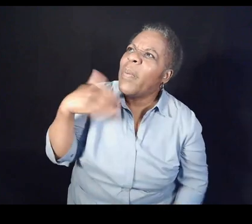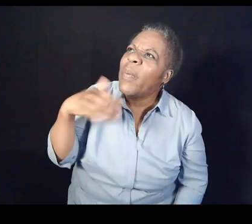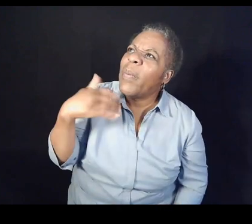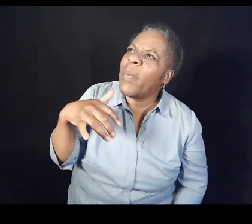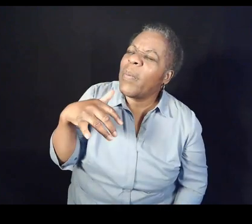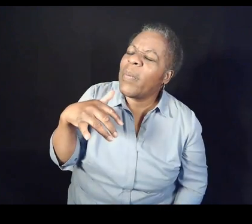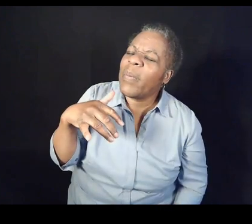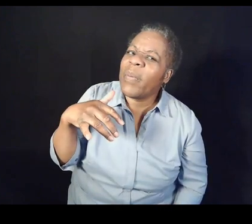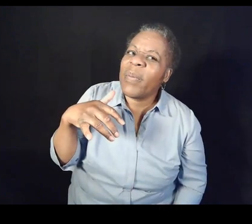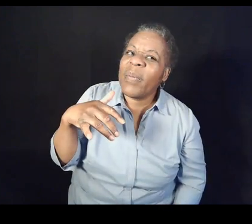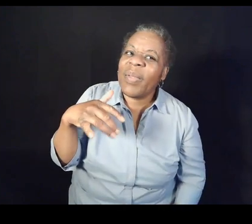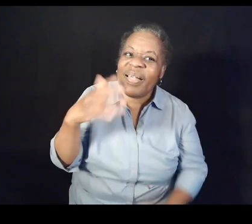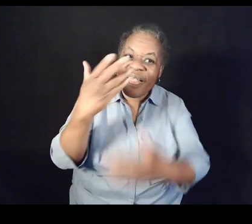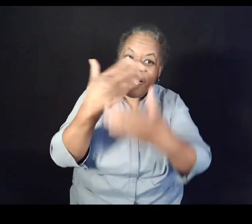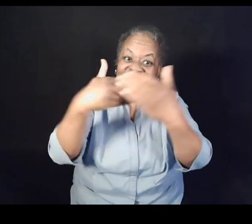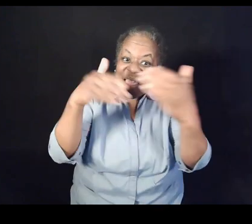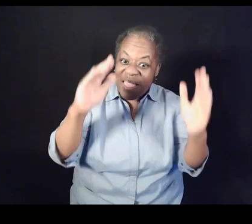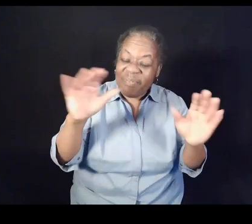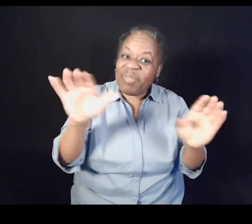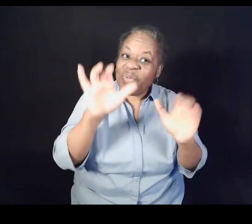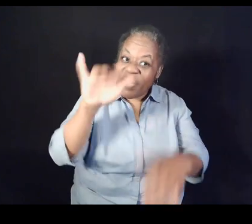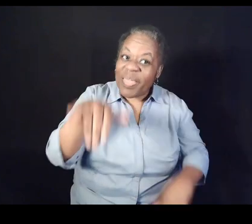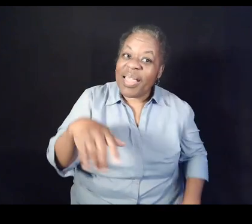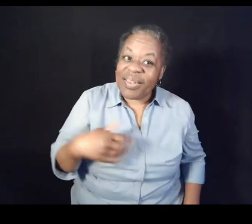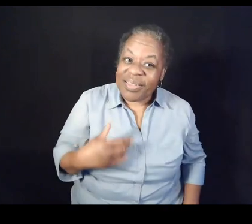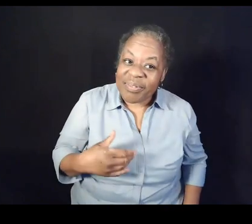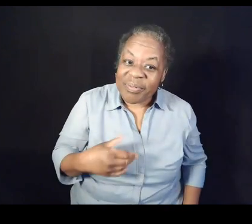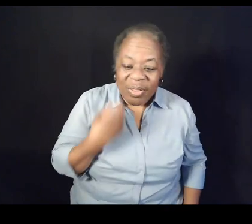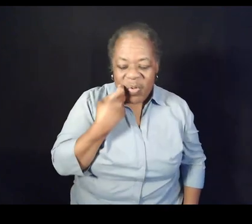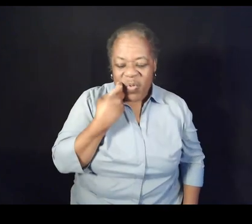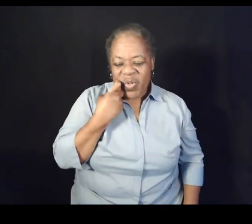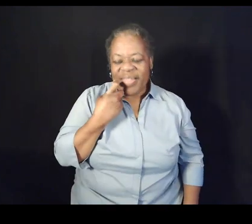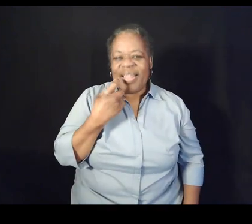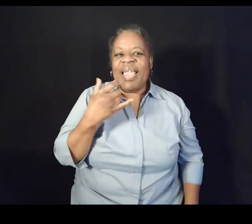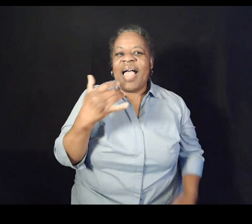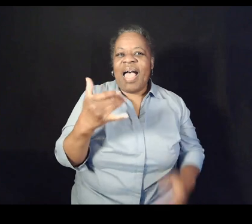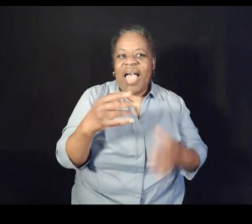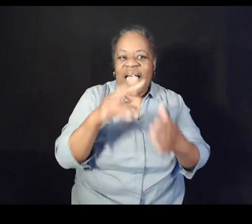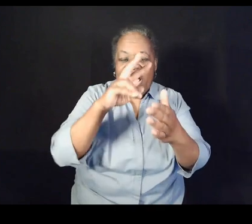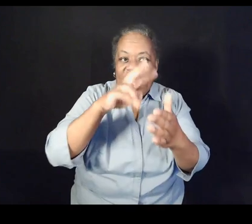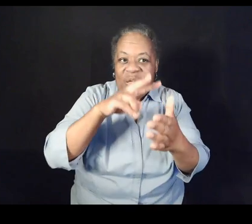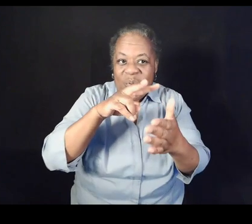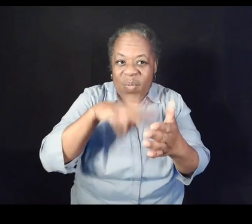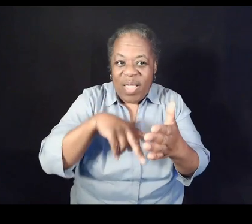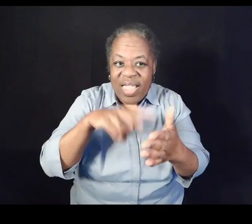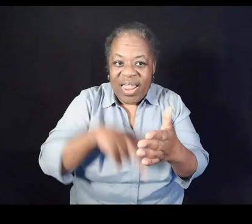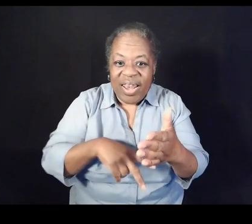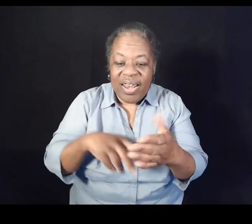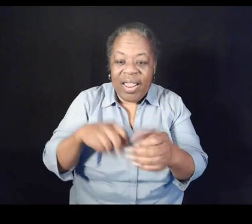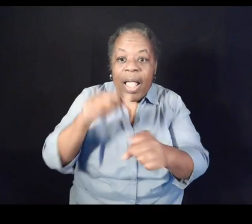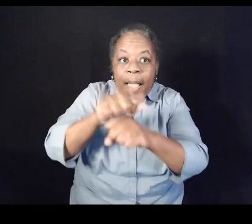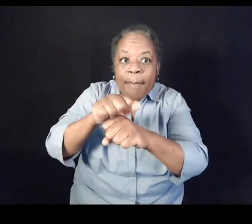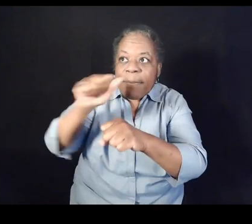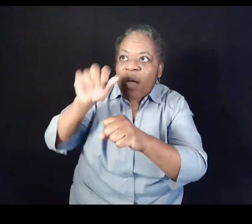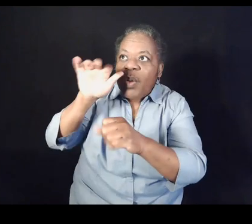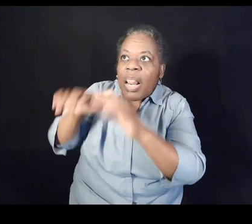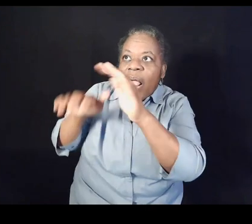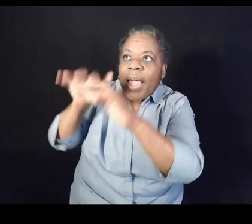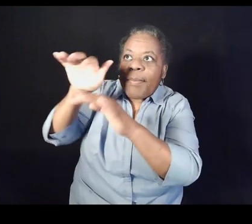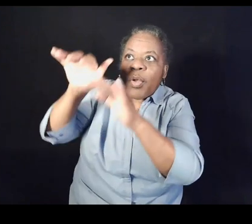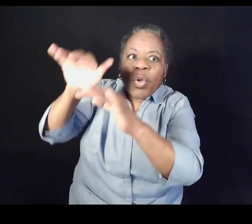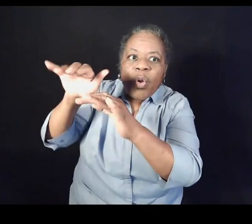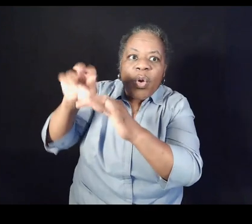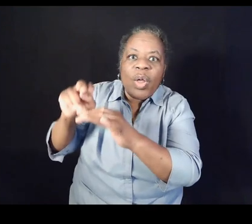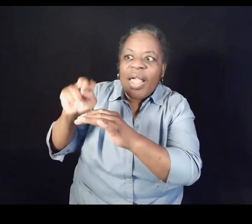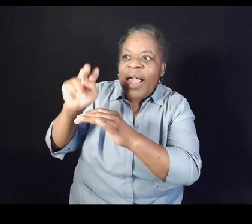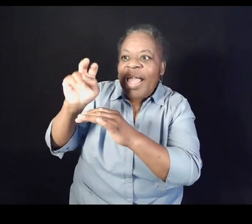The heavens do that. Now, recently, I read an account of a mountain climber hanging off the north face of Mount